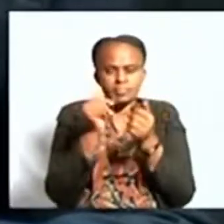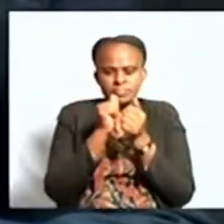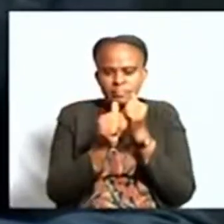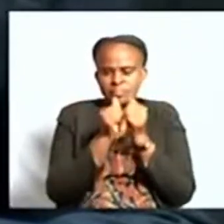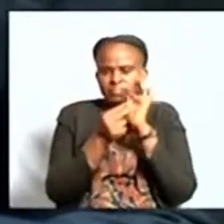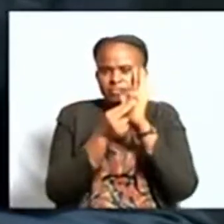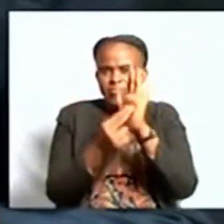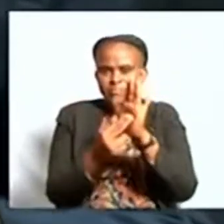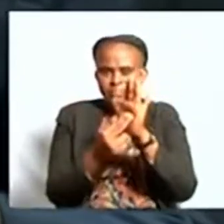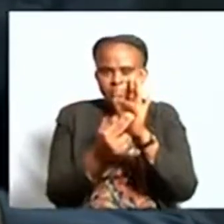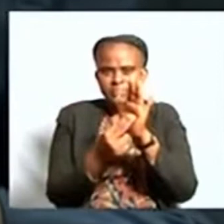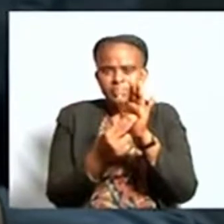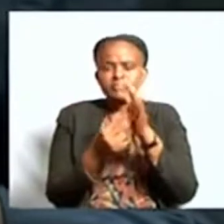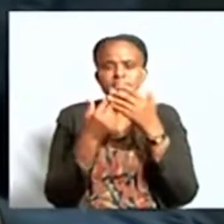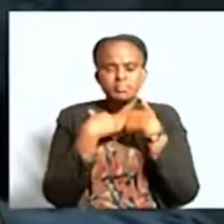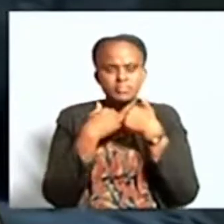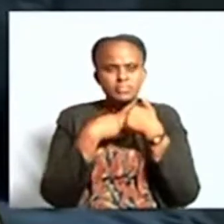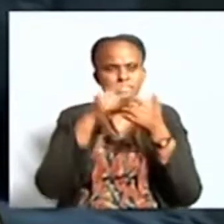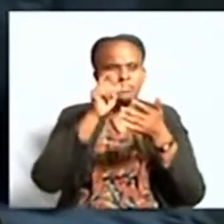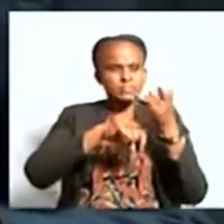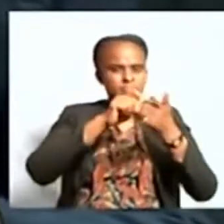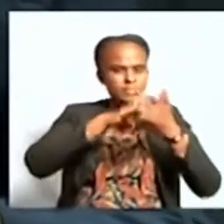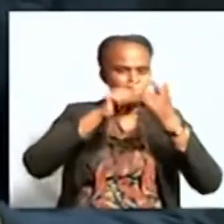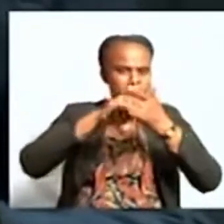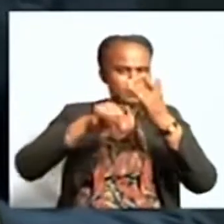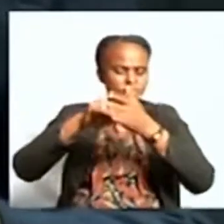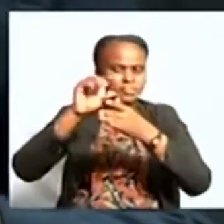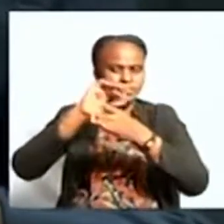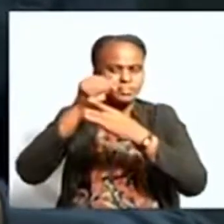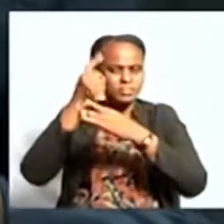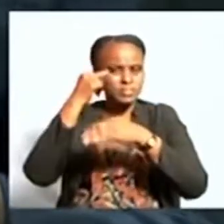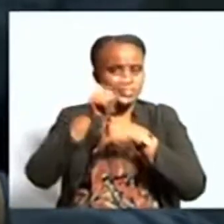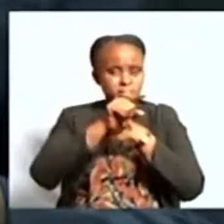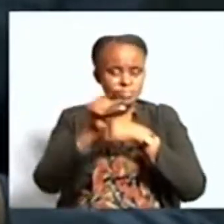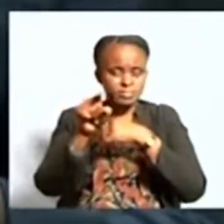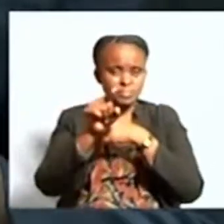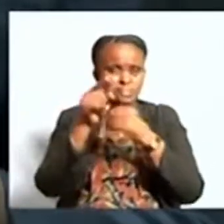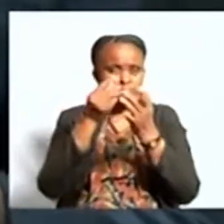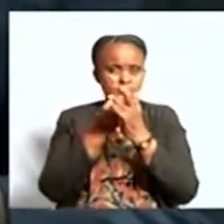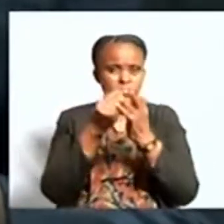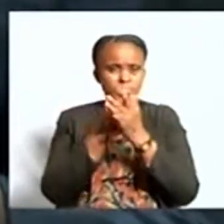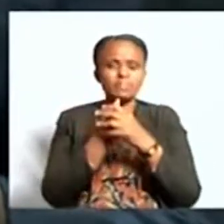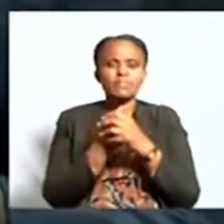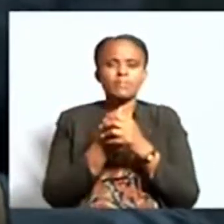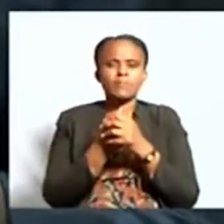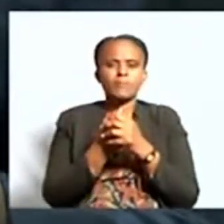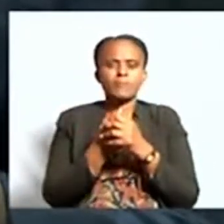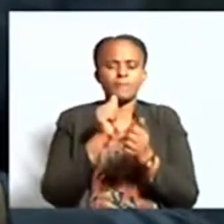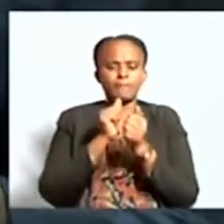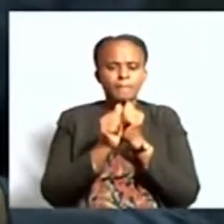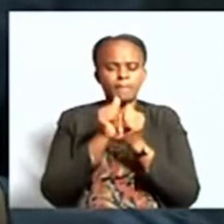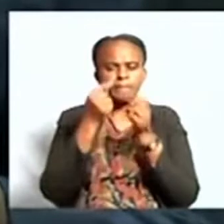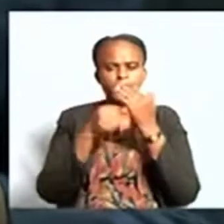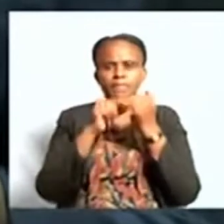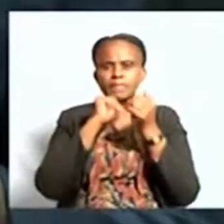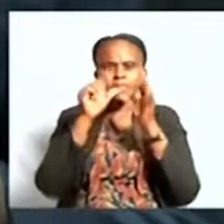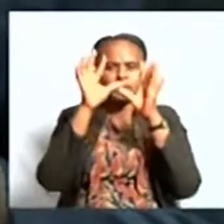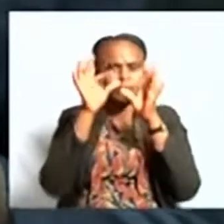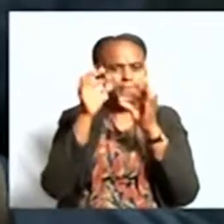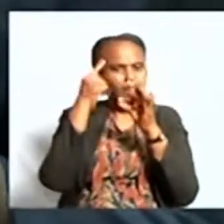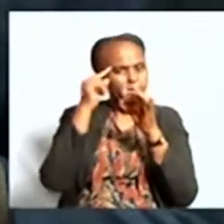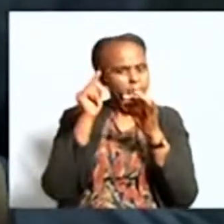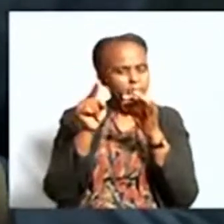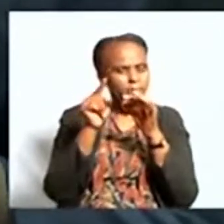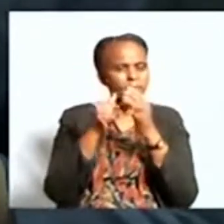shows that there was a deduction or a recovery for this money that was unaccounted for